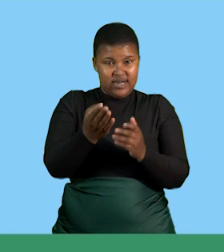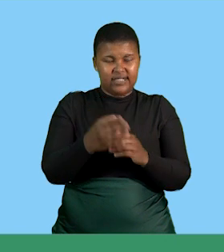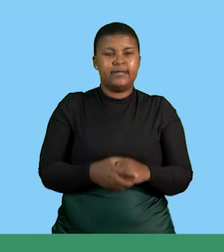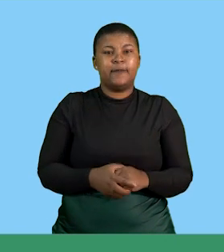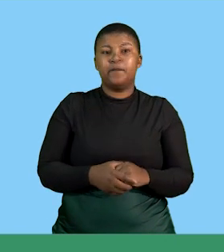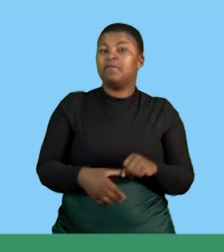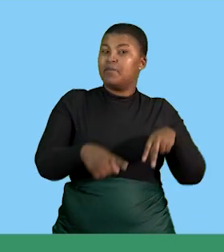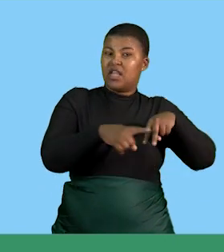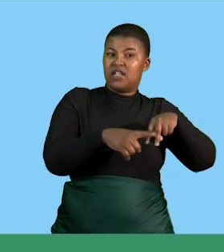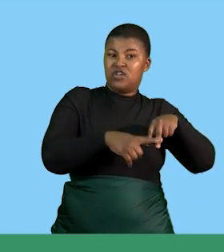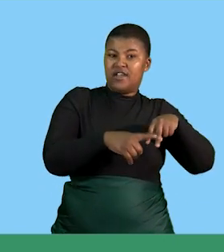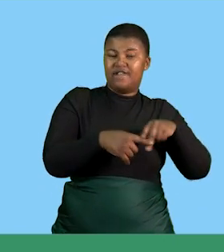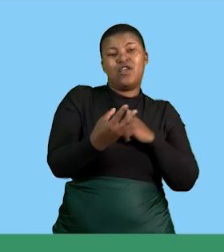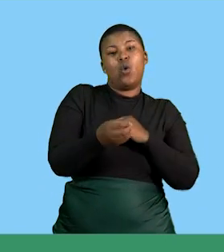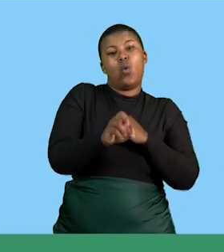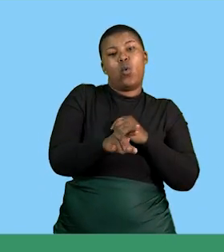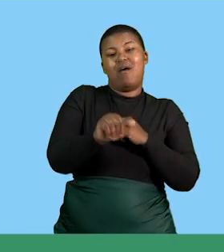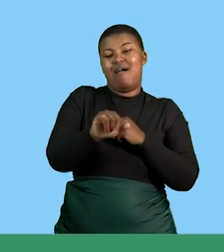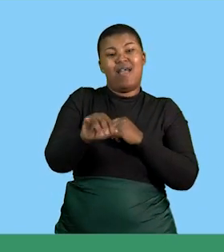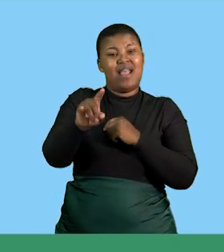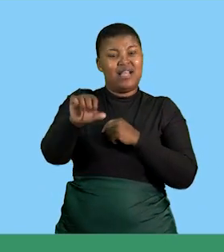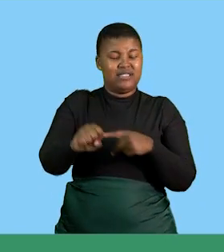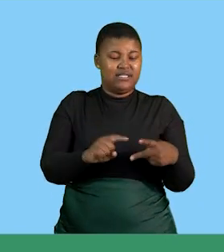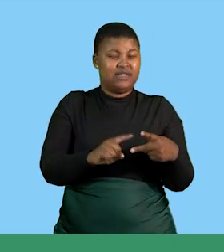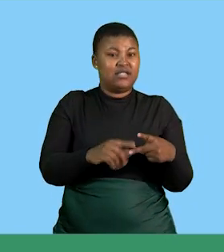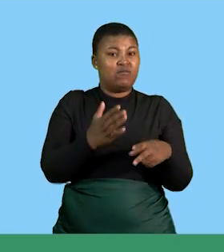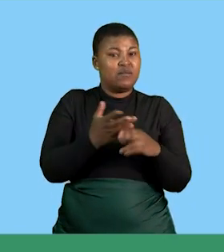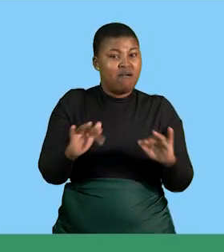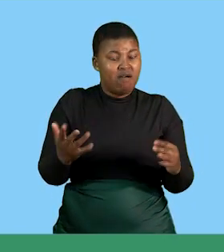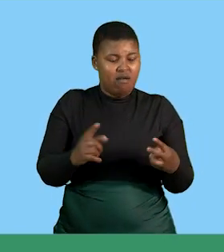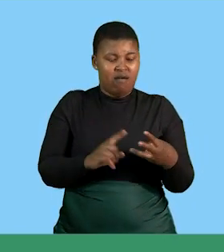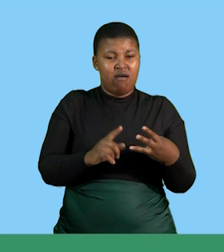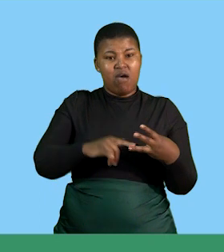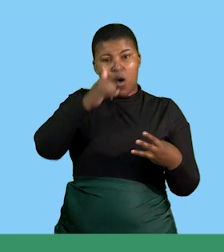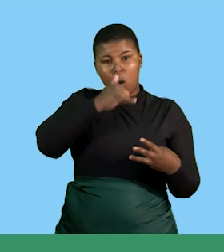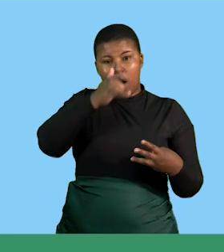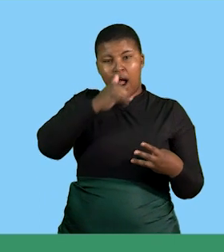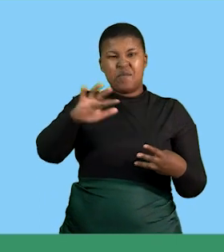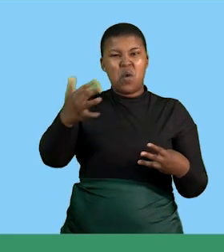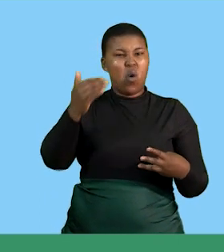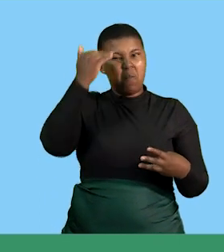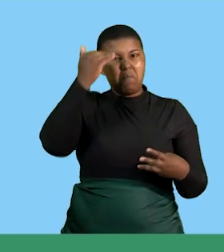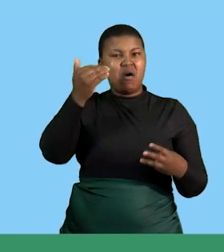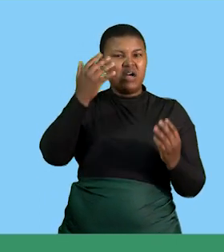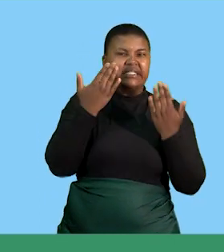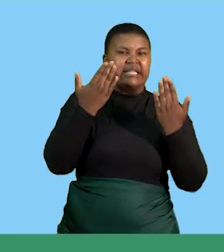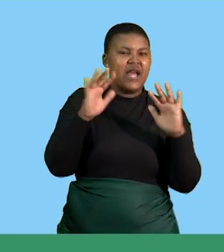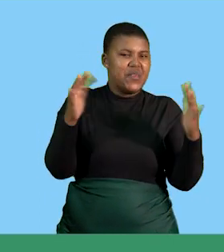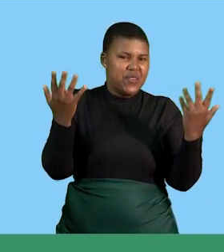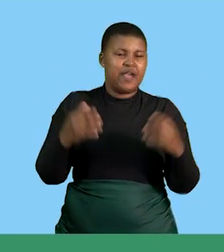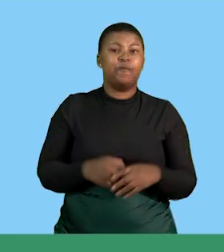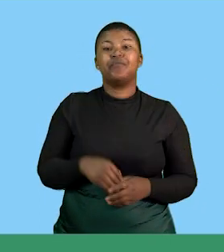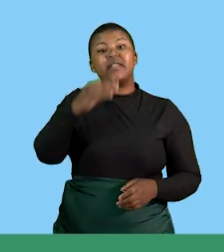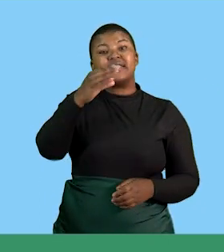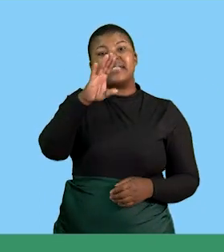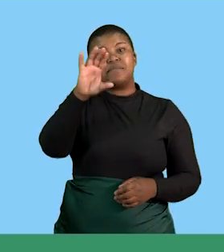unemployment, crime, or even illiteracy. So that is what the CBOs do. And it's